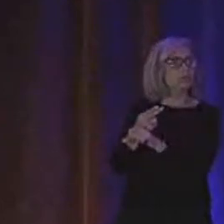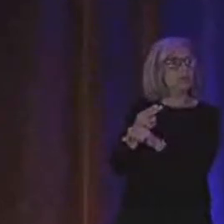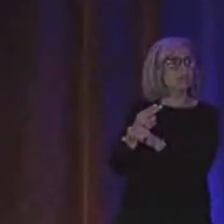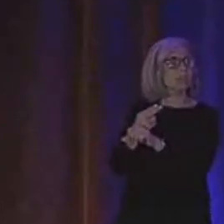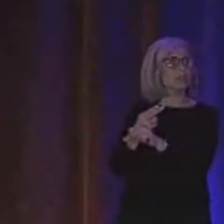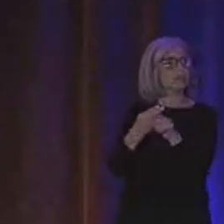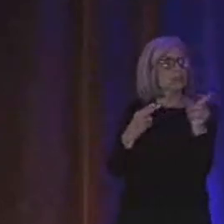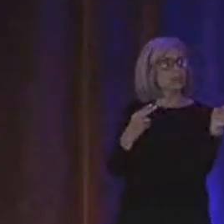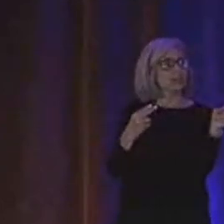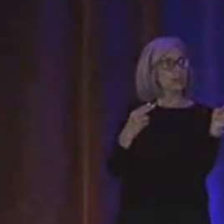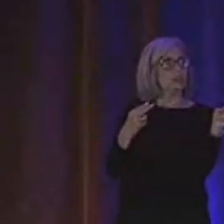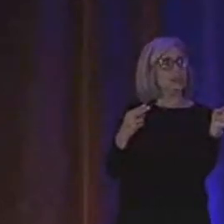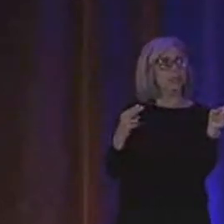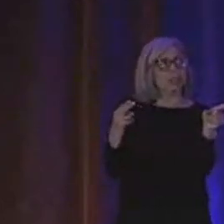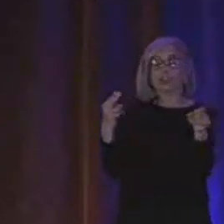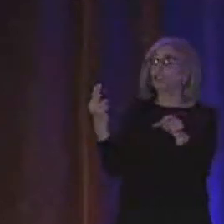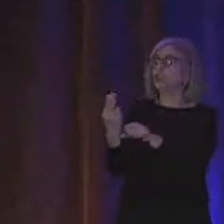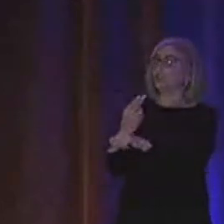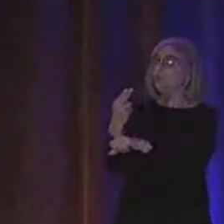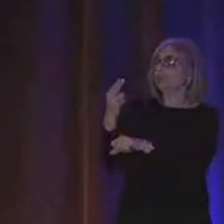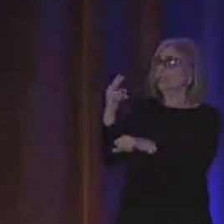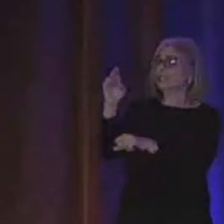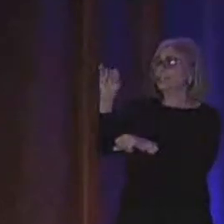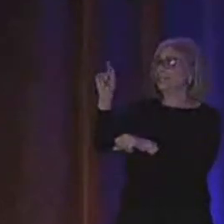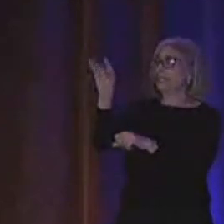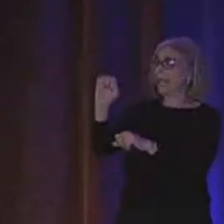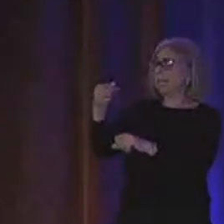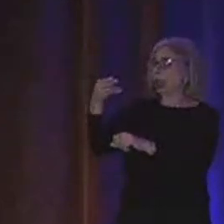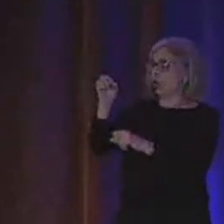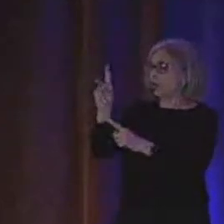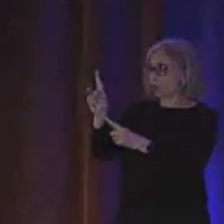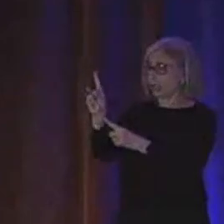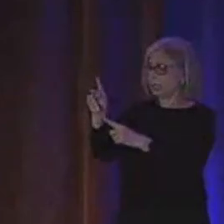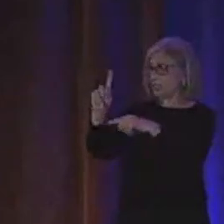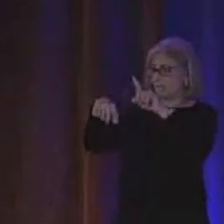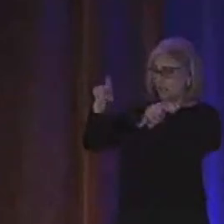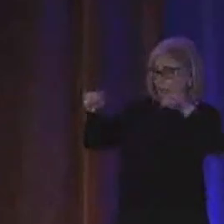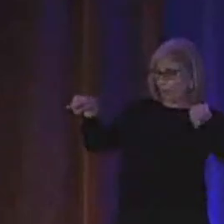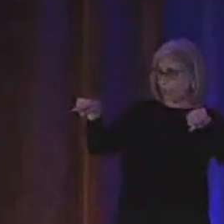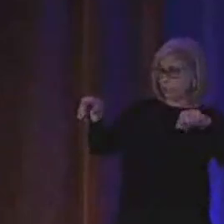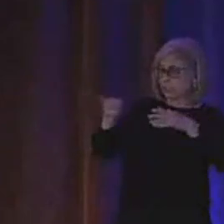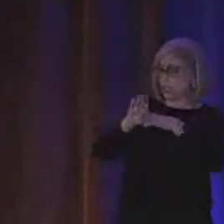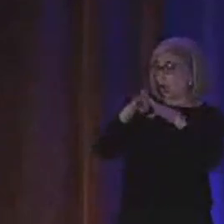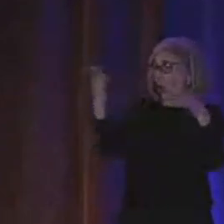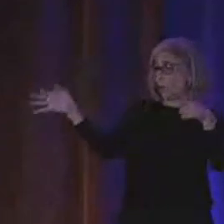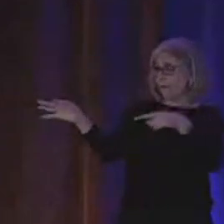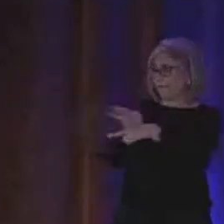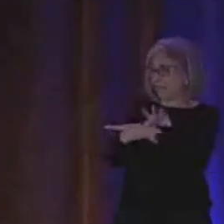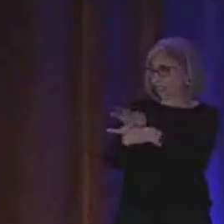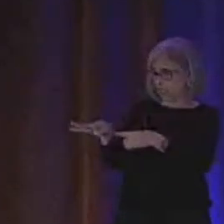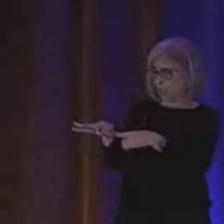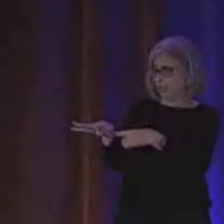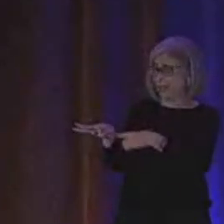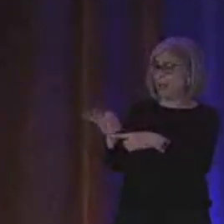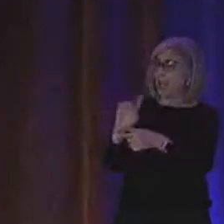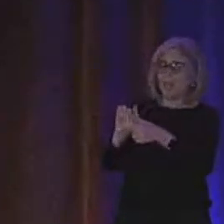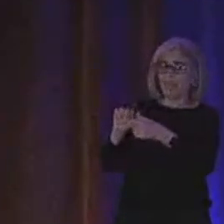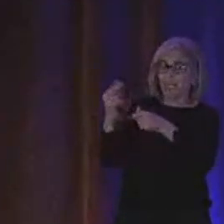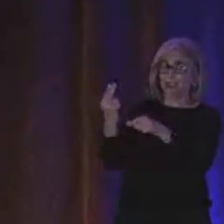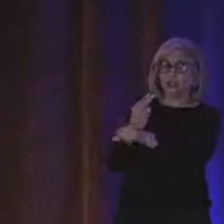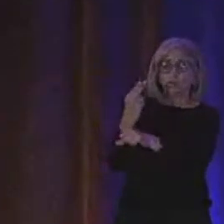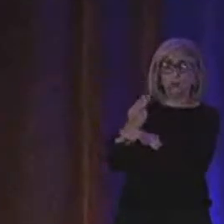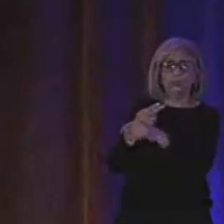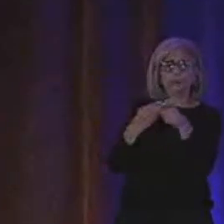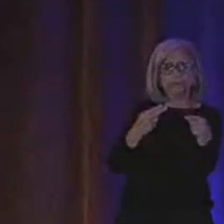state hook and use the isOpen state variable and set isOpen function. And you